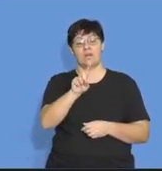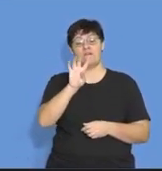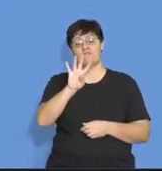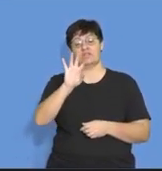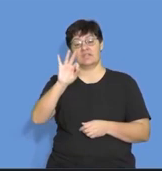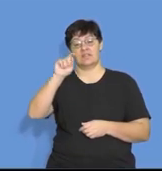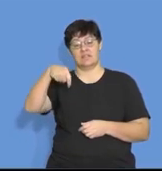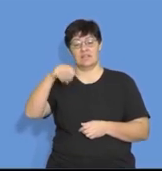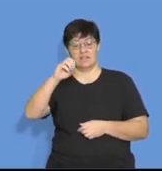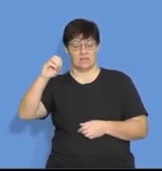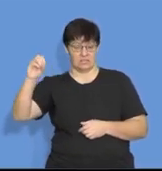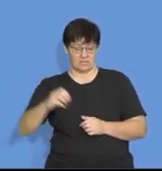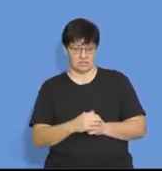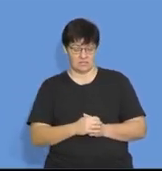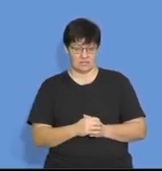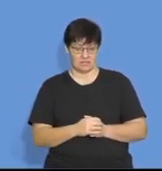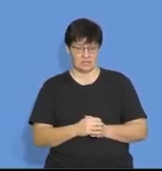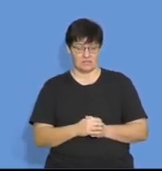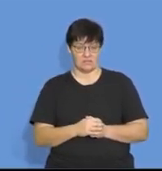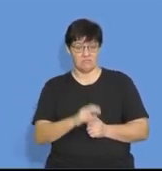143,000 Rand. So in other words, you can see here,